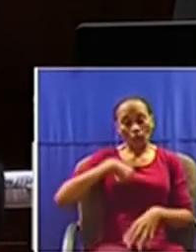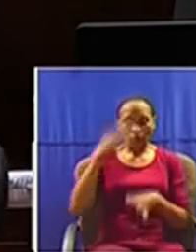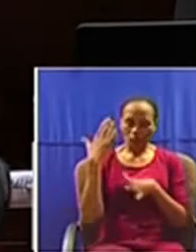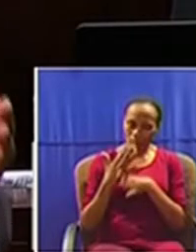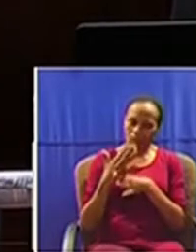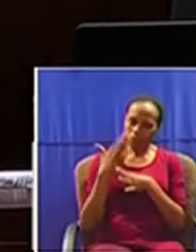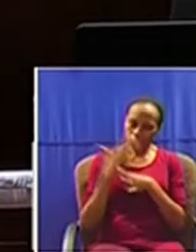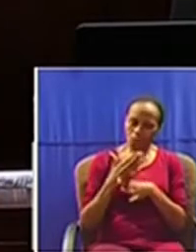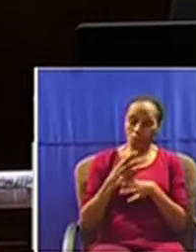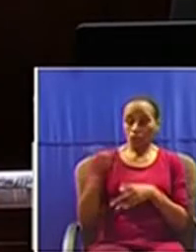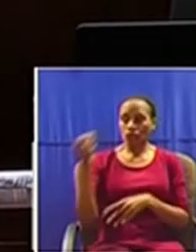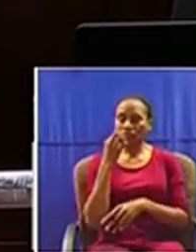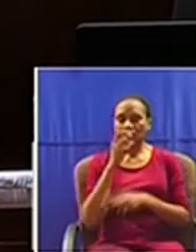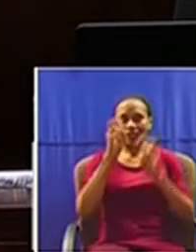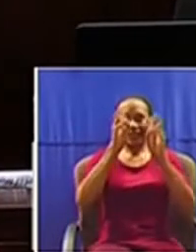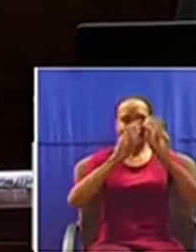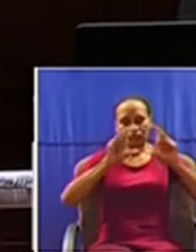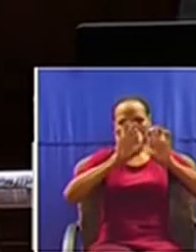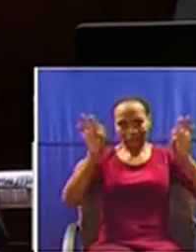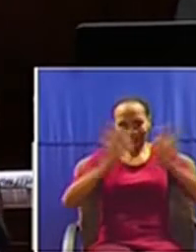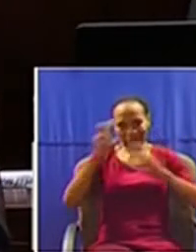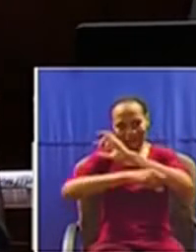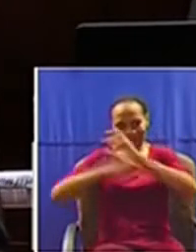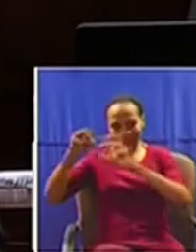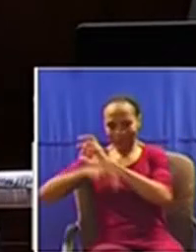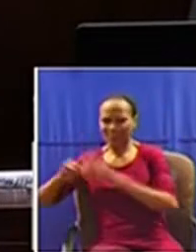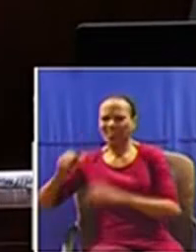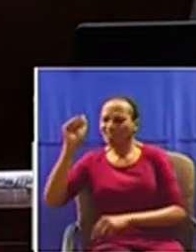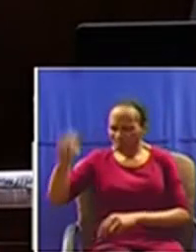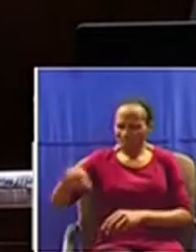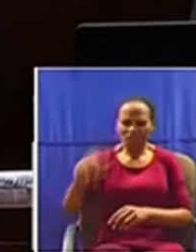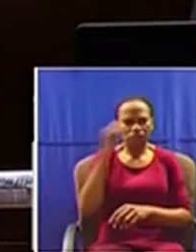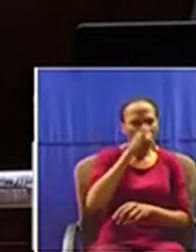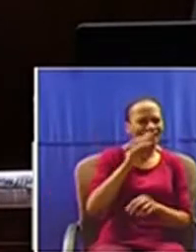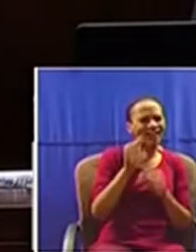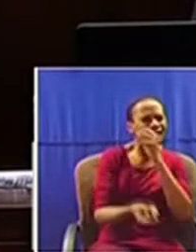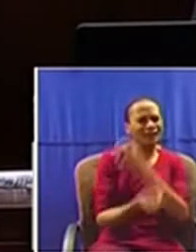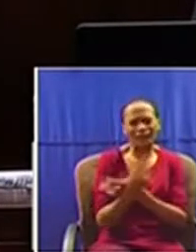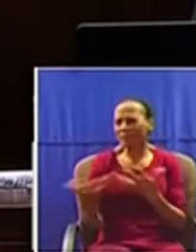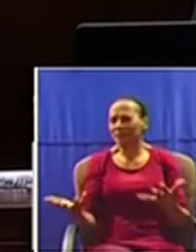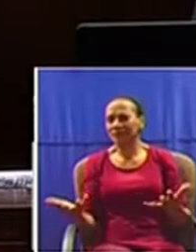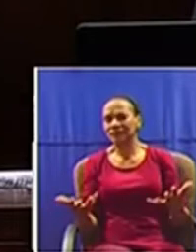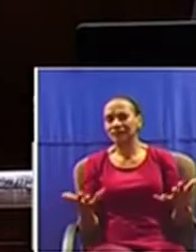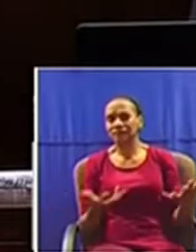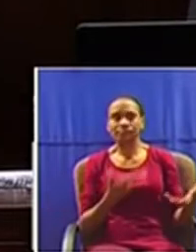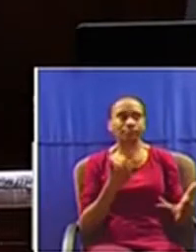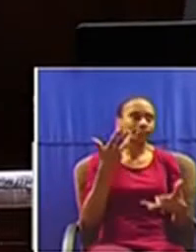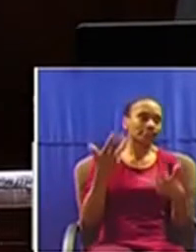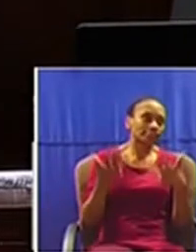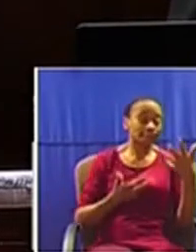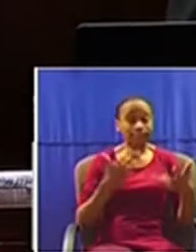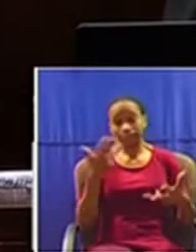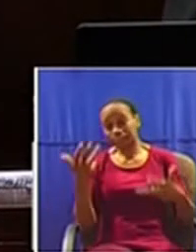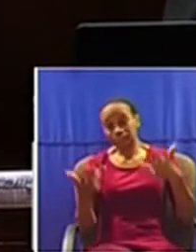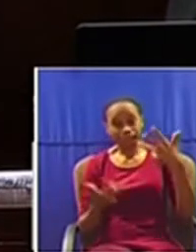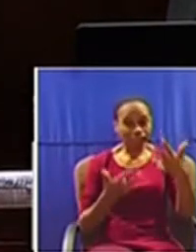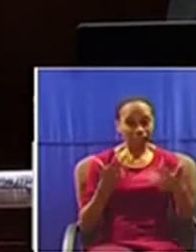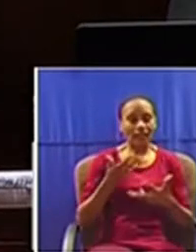it yes you mentioned cable theft from cable theft to criminality to the the the the the